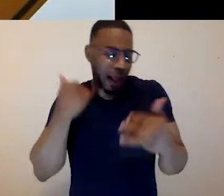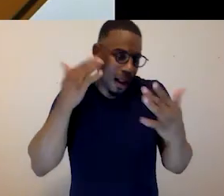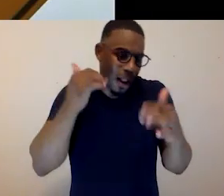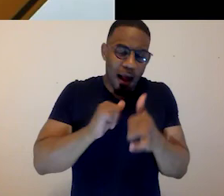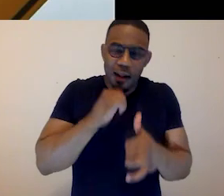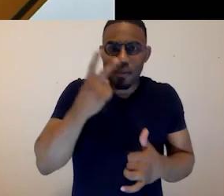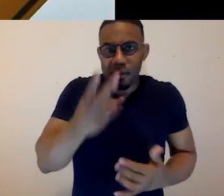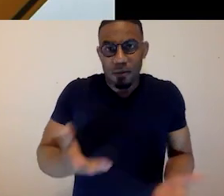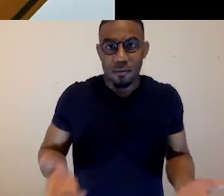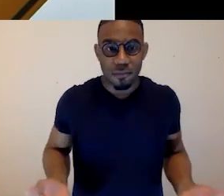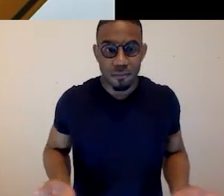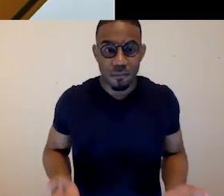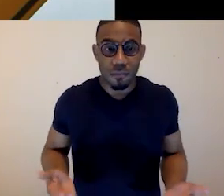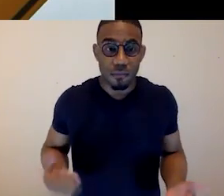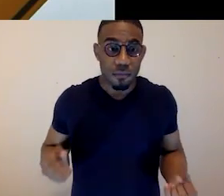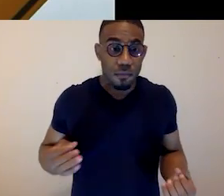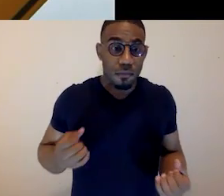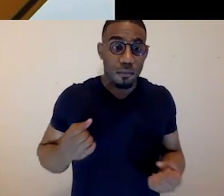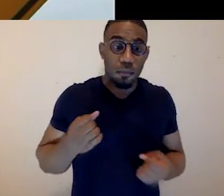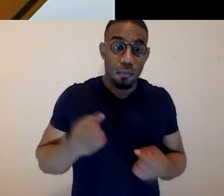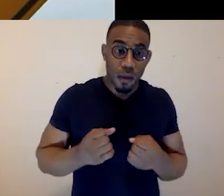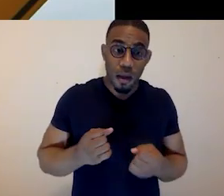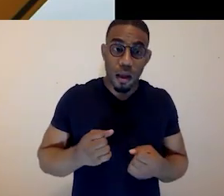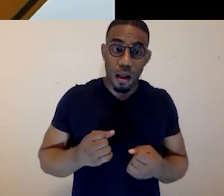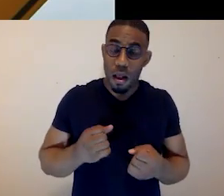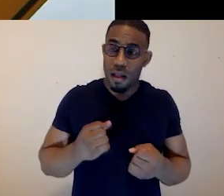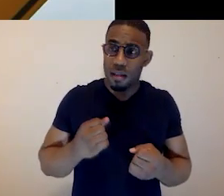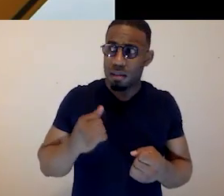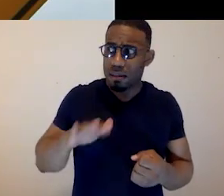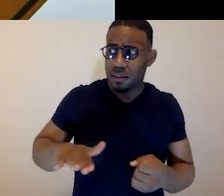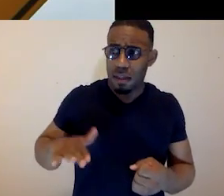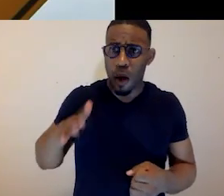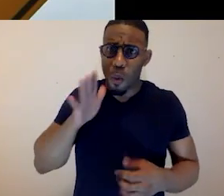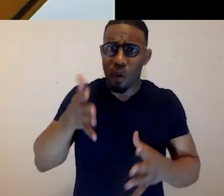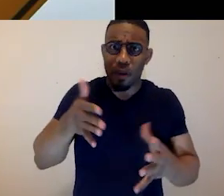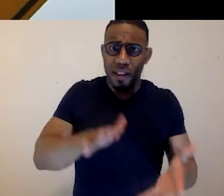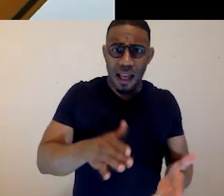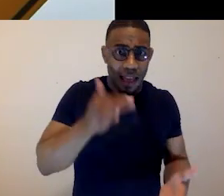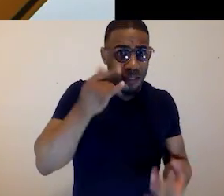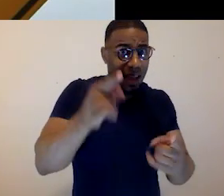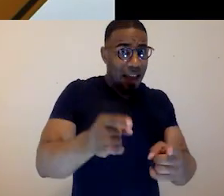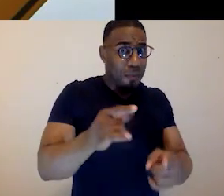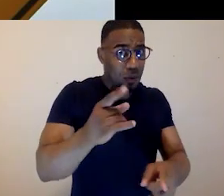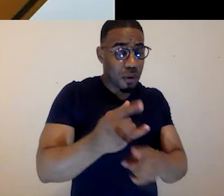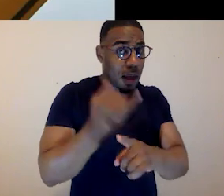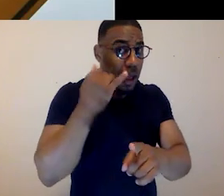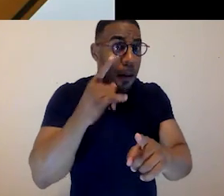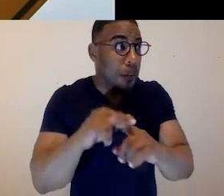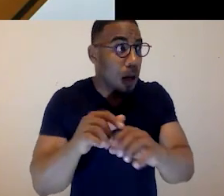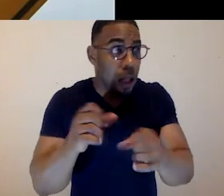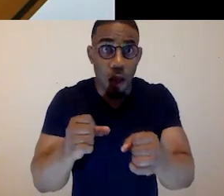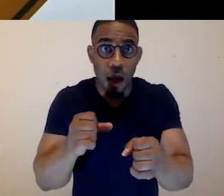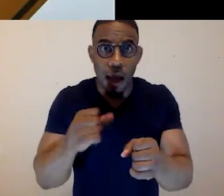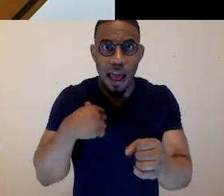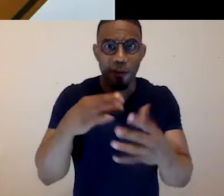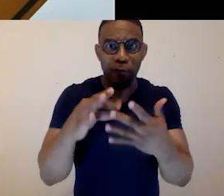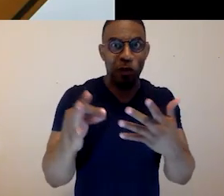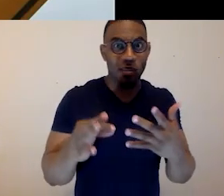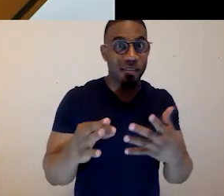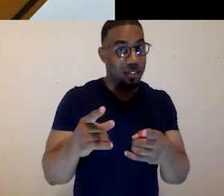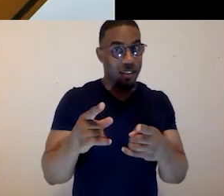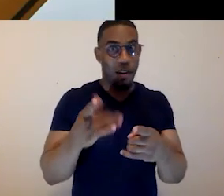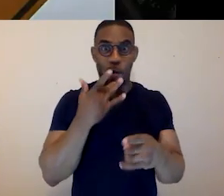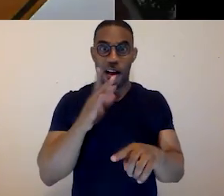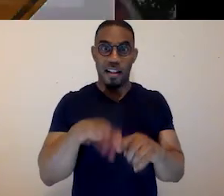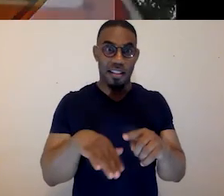not see them. So the car is going to hit this child. The child will die if that happens. But the car has a choice.